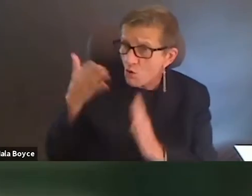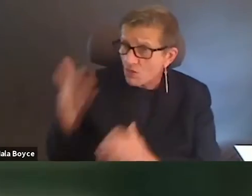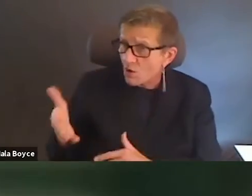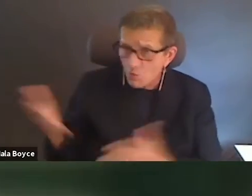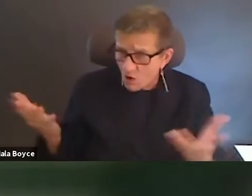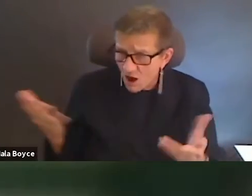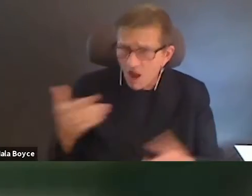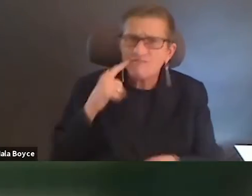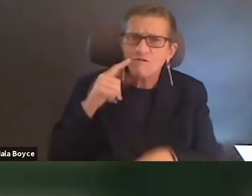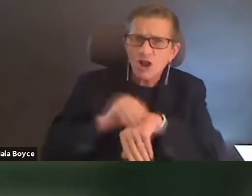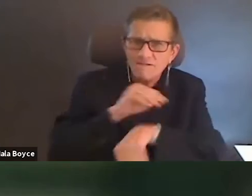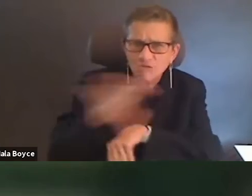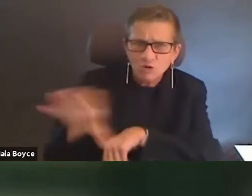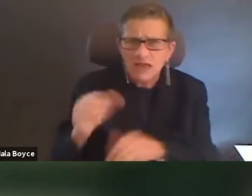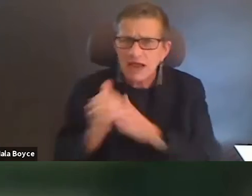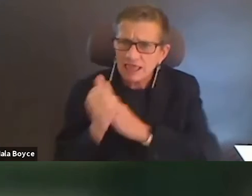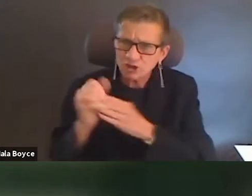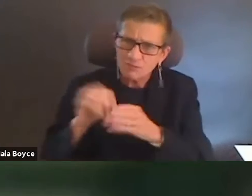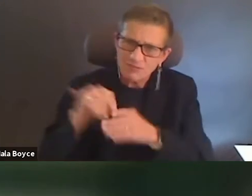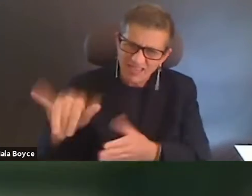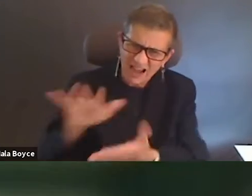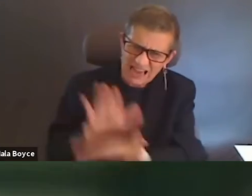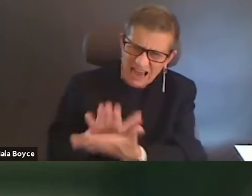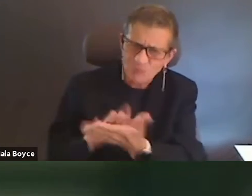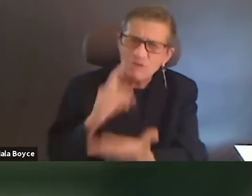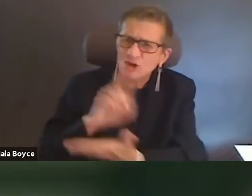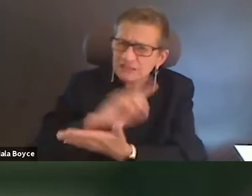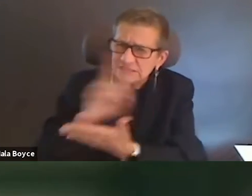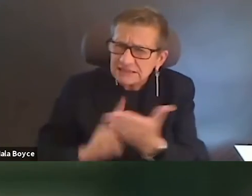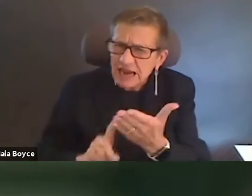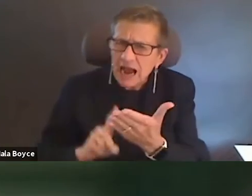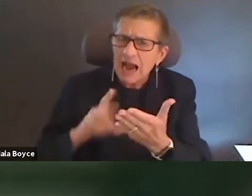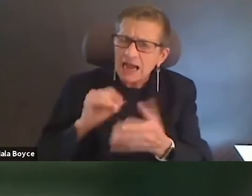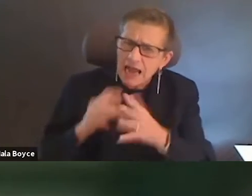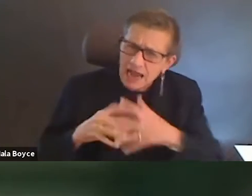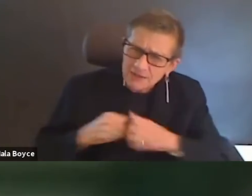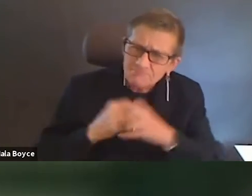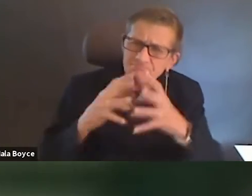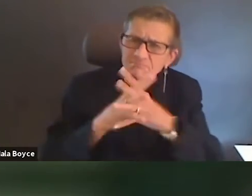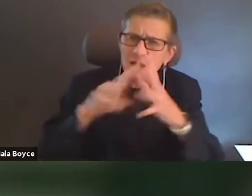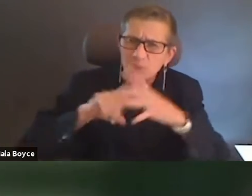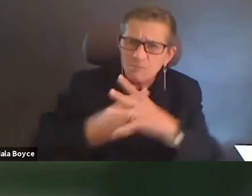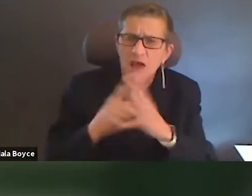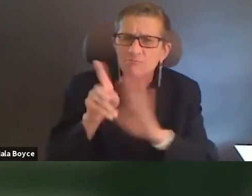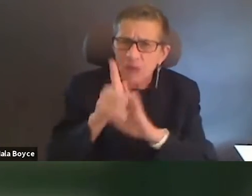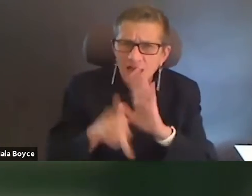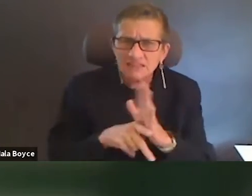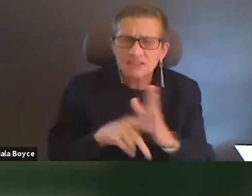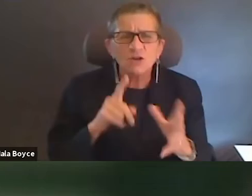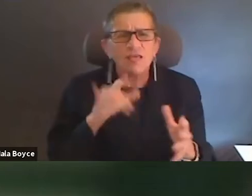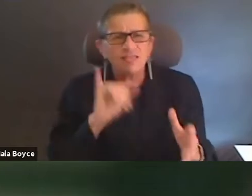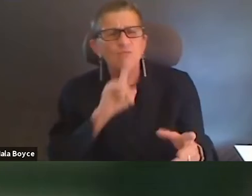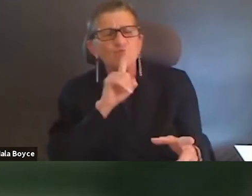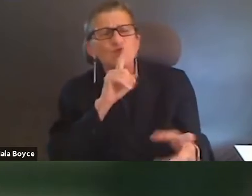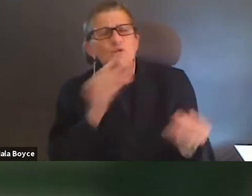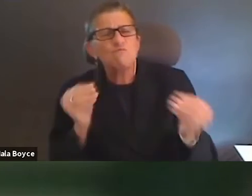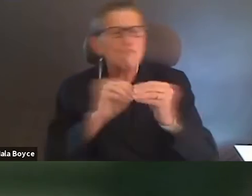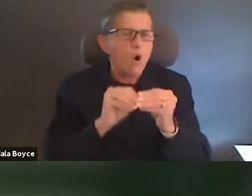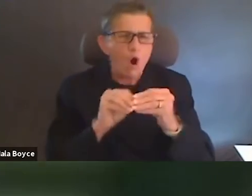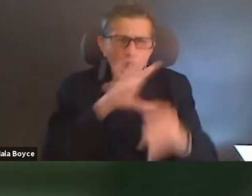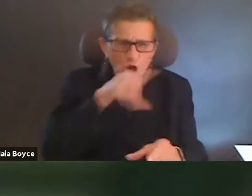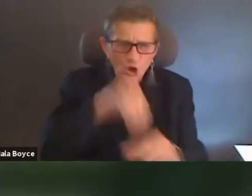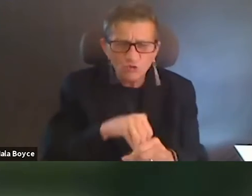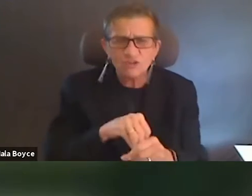influence and leadership in the academy to really design and implement policies that were far more inclusive and